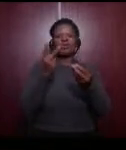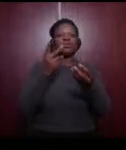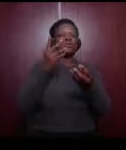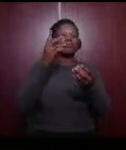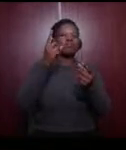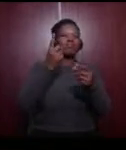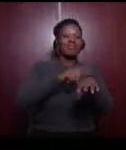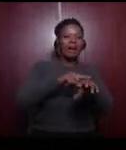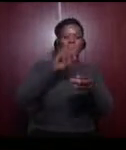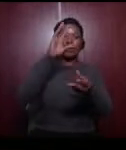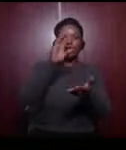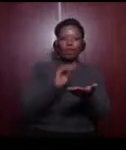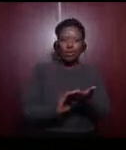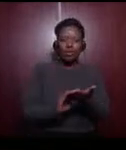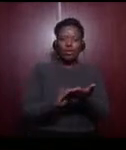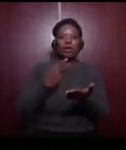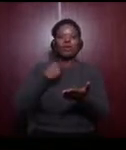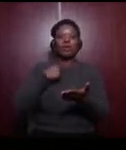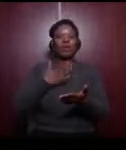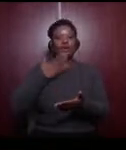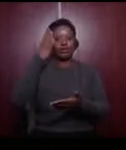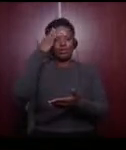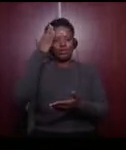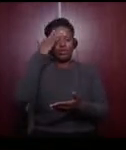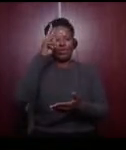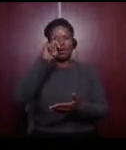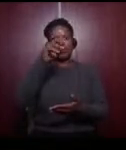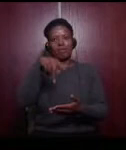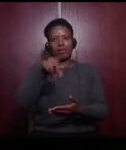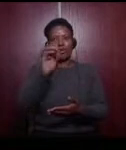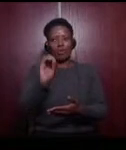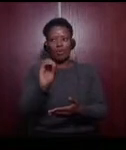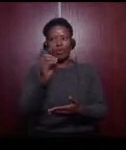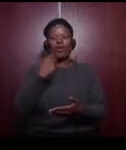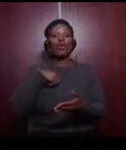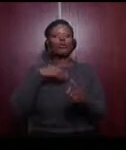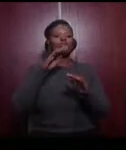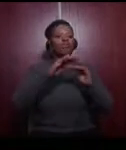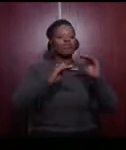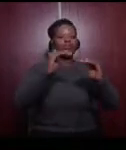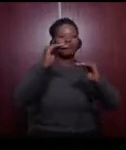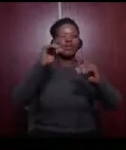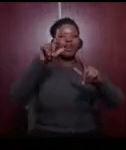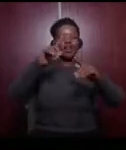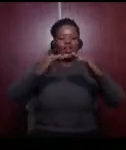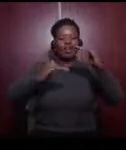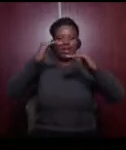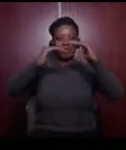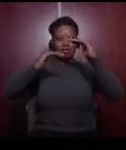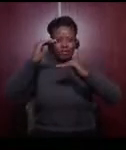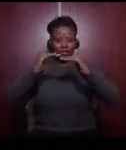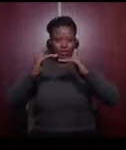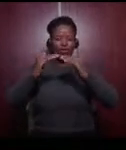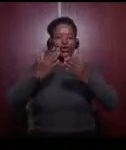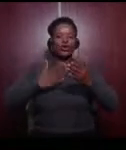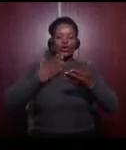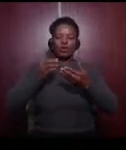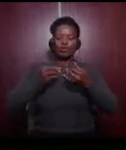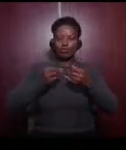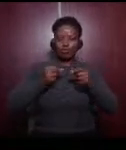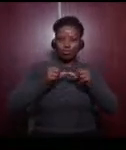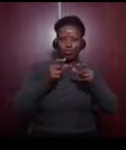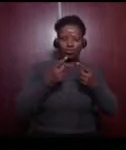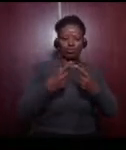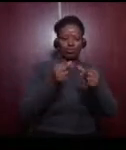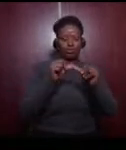our NCOP that what are the issues or what are the steps that you want to implement in order to ensure that funds are reached